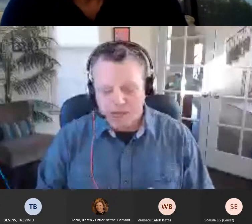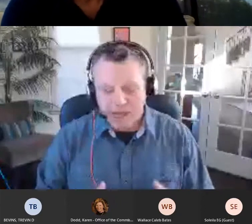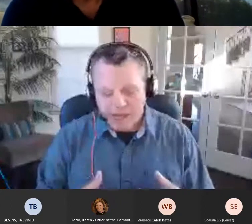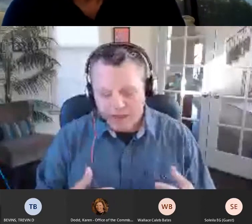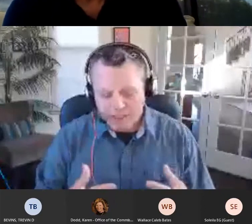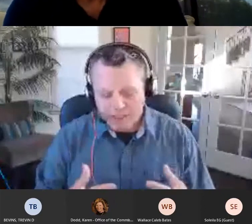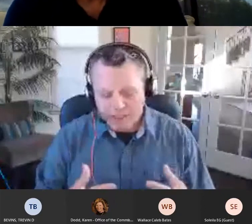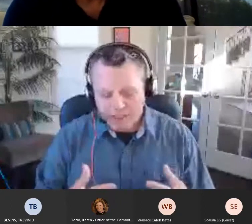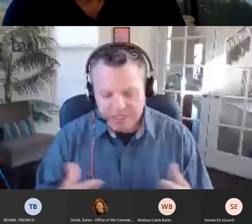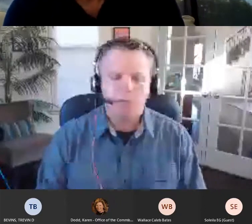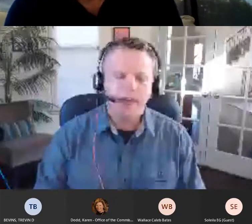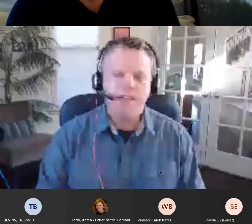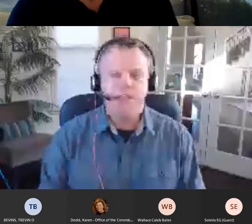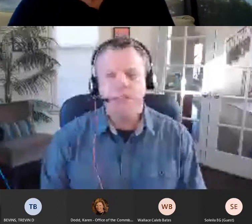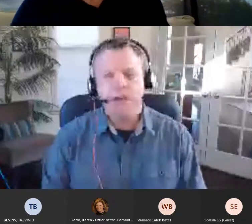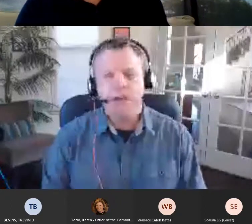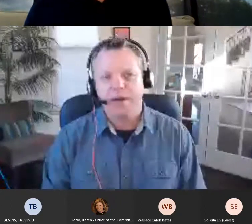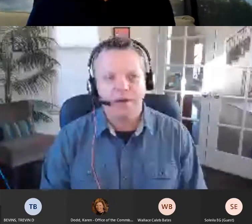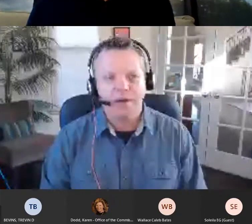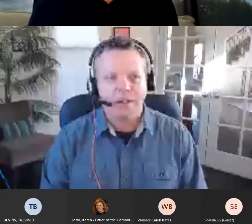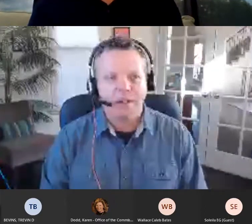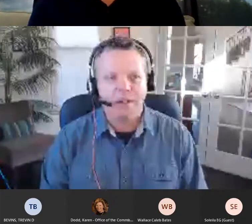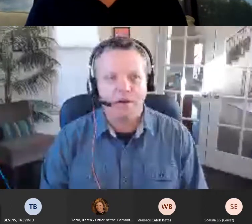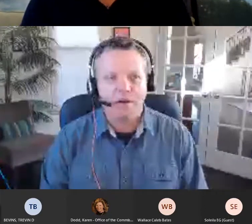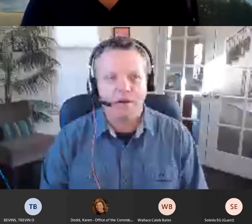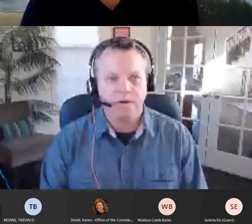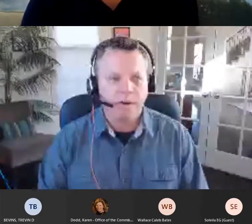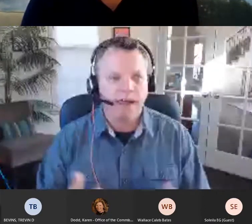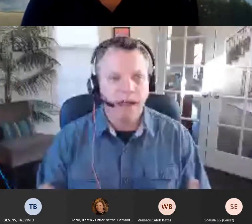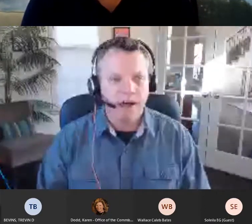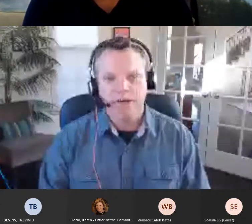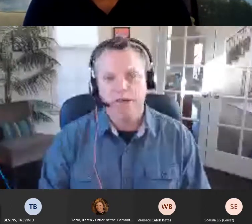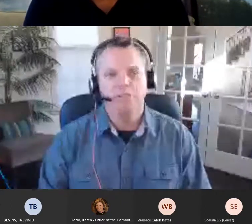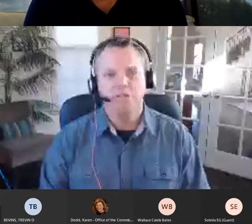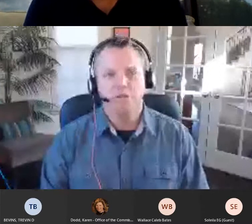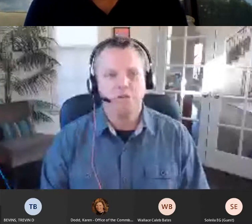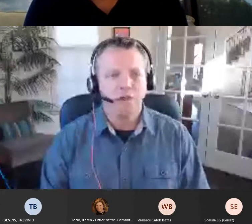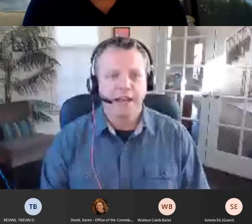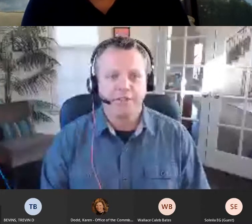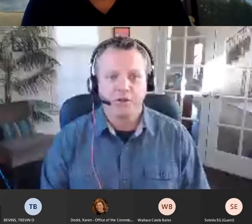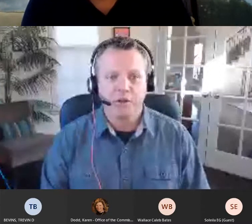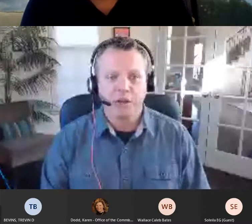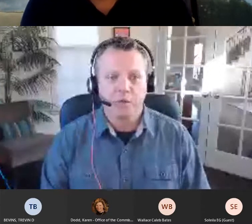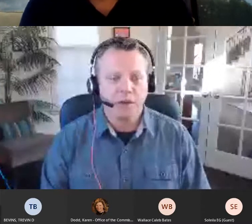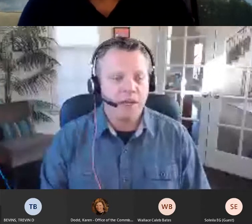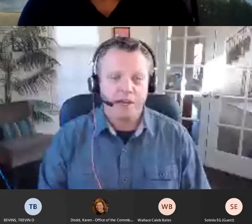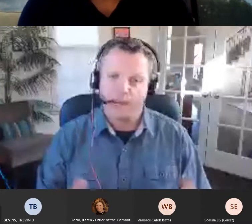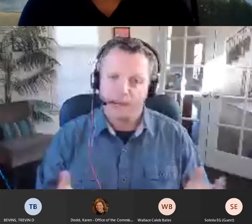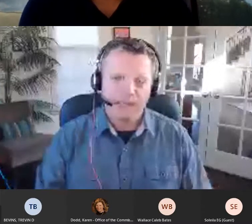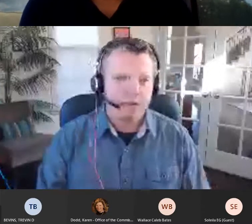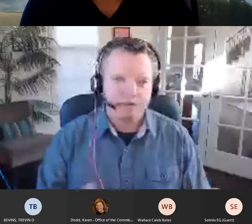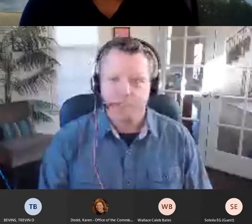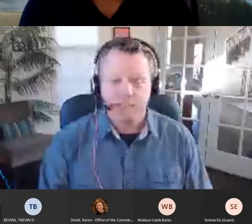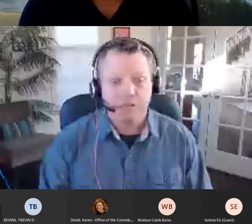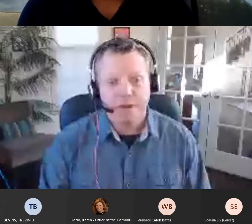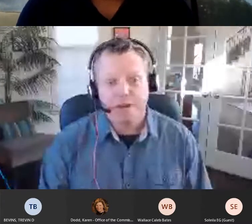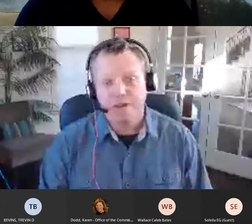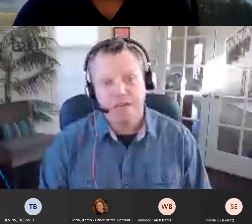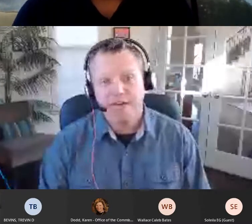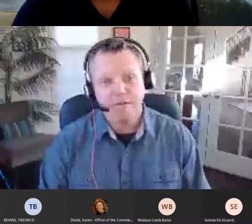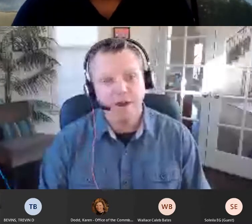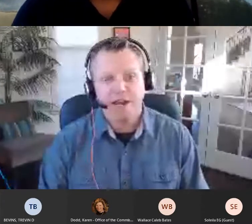So I've seen some of the plans that have come out in Kentucky already about how school systems are planning to reopen. That's based